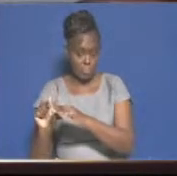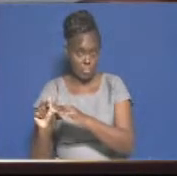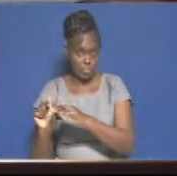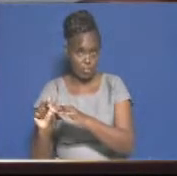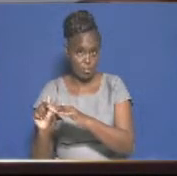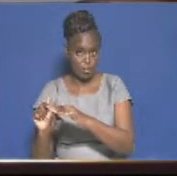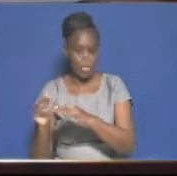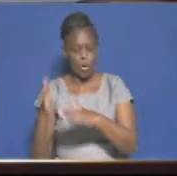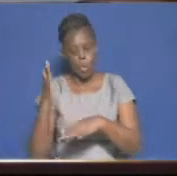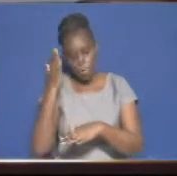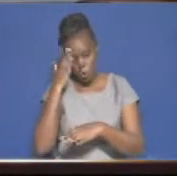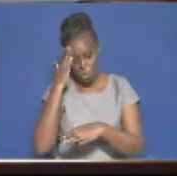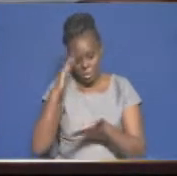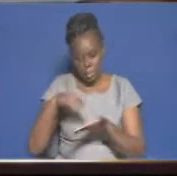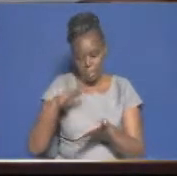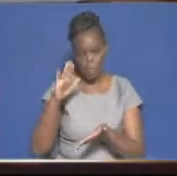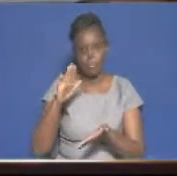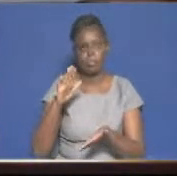consider